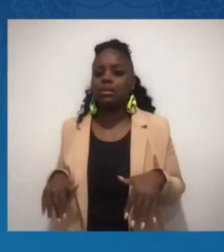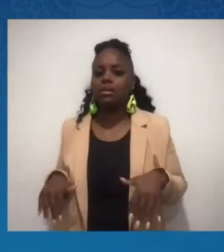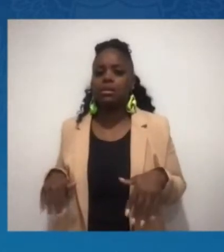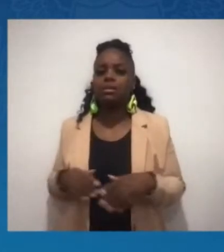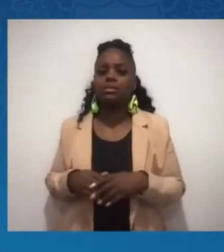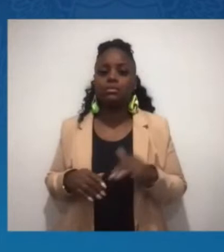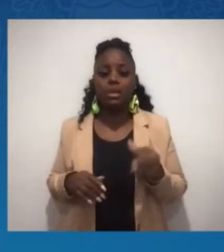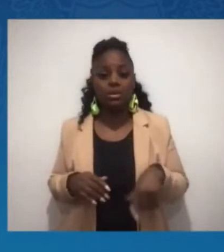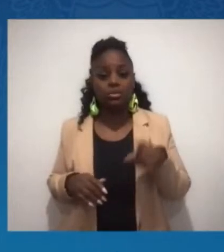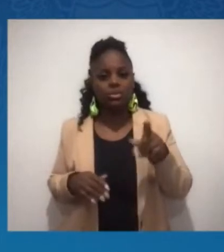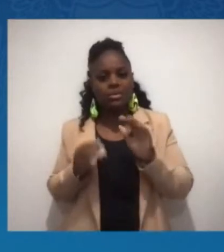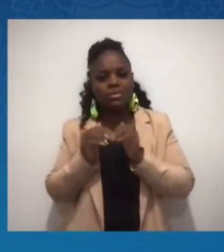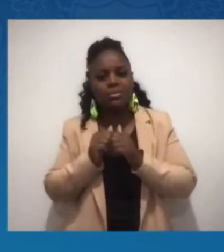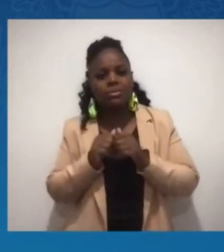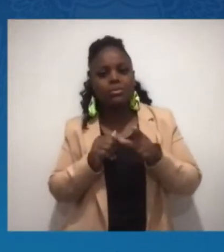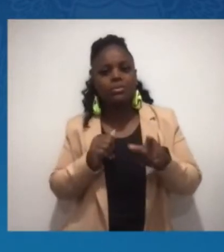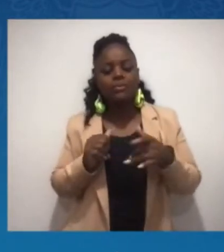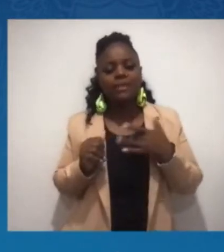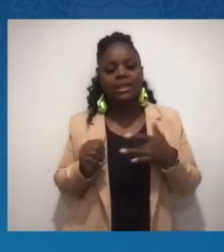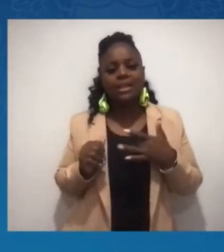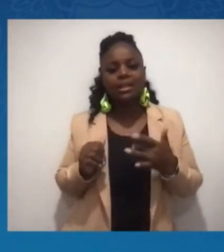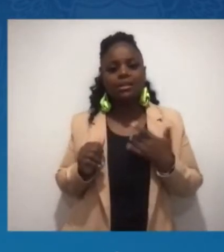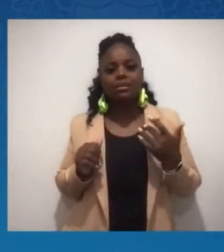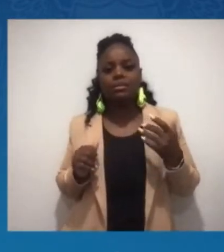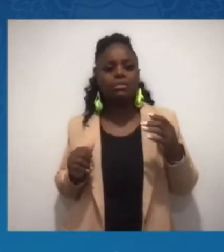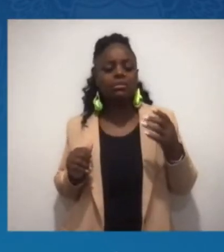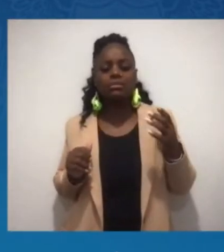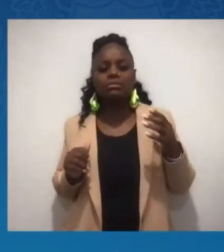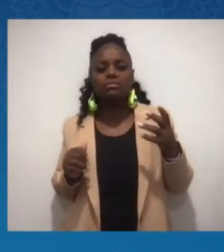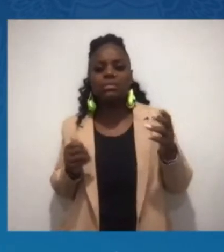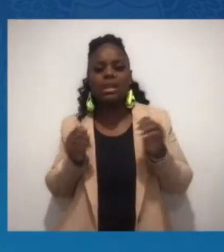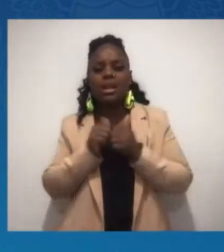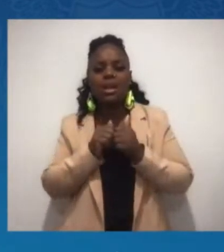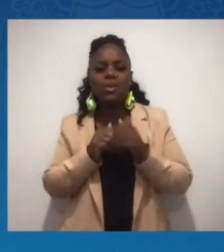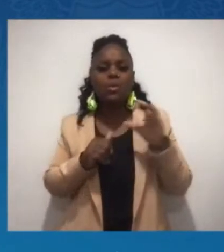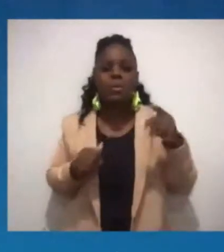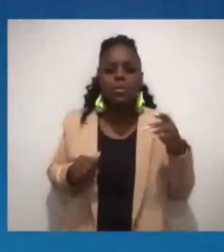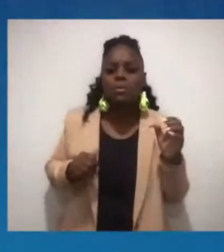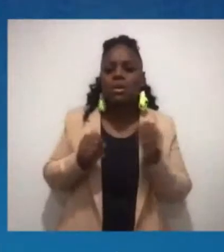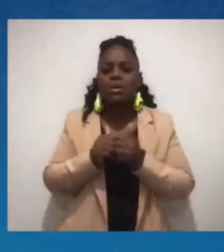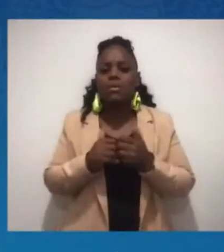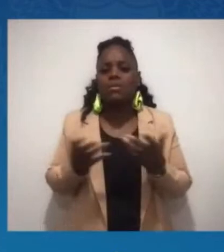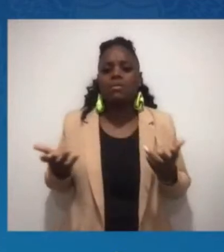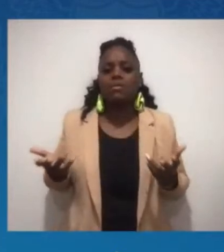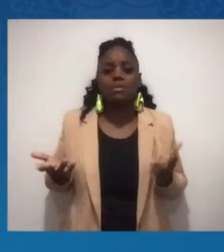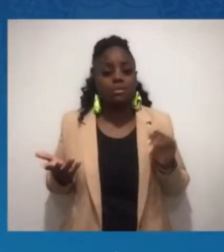country? You and all of you.